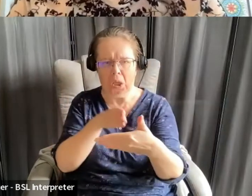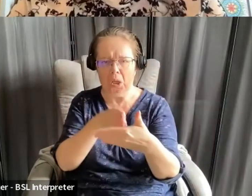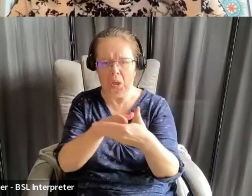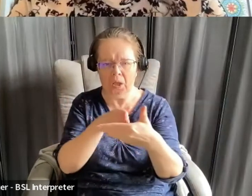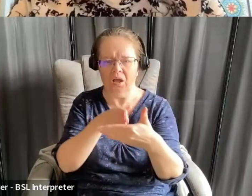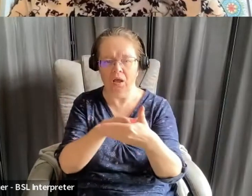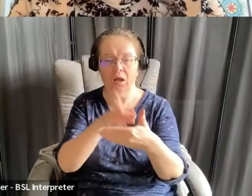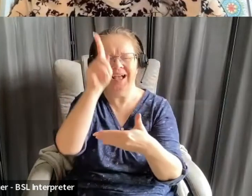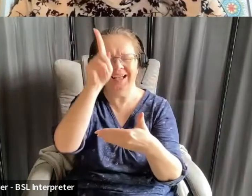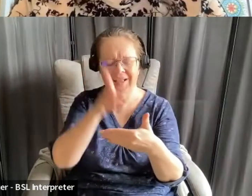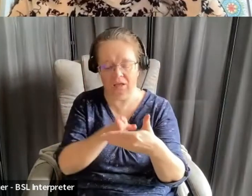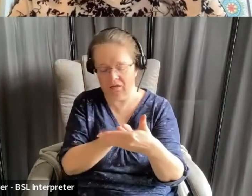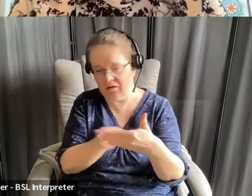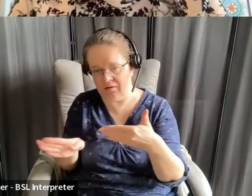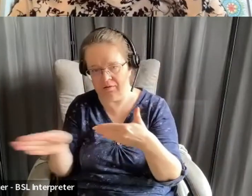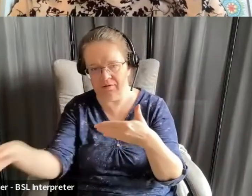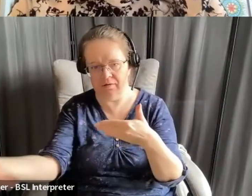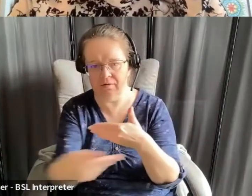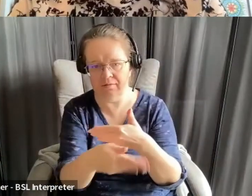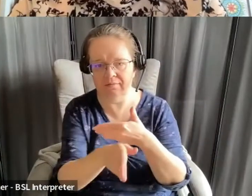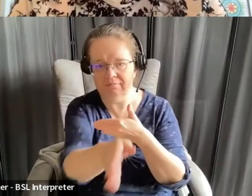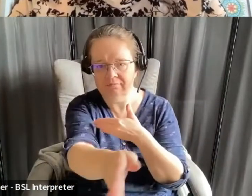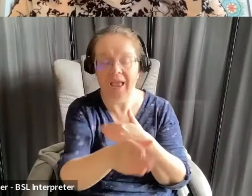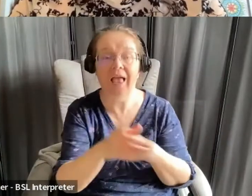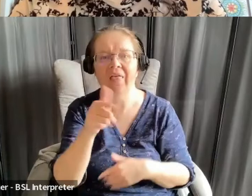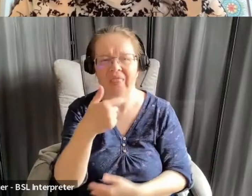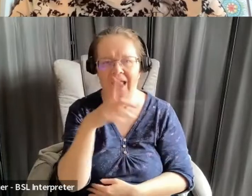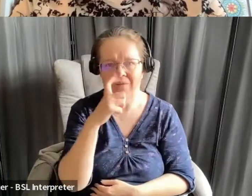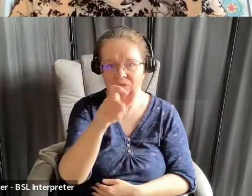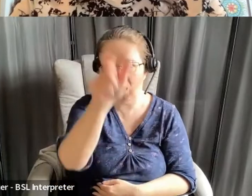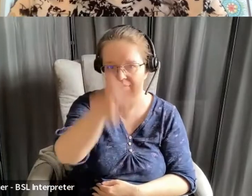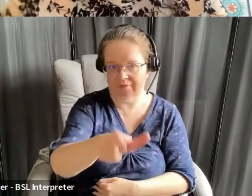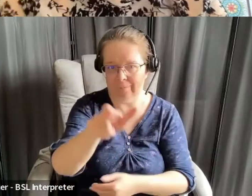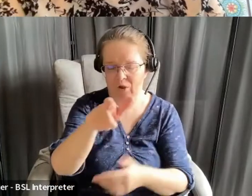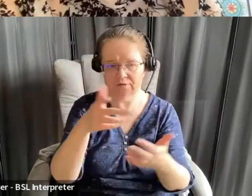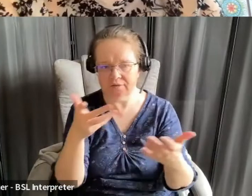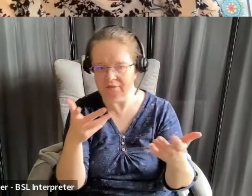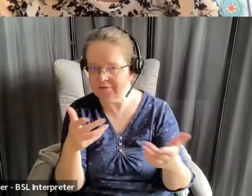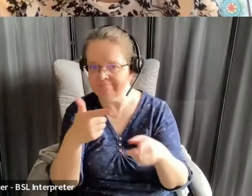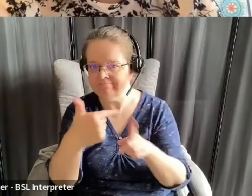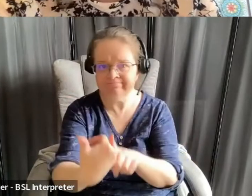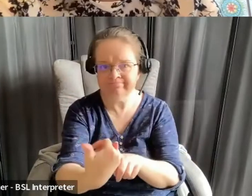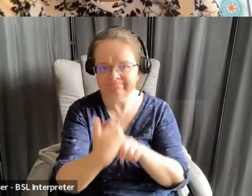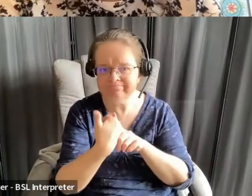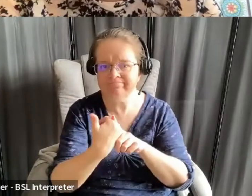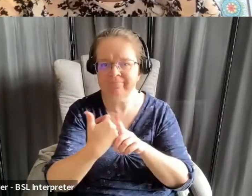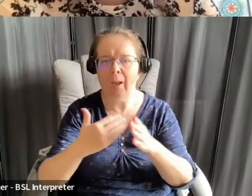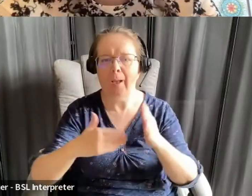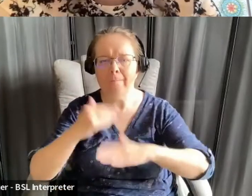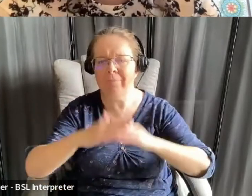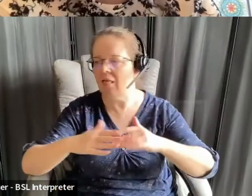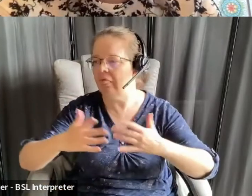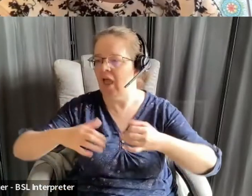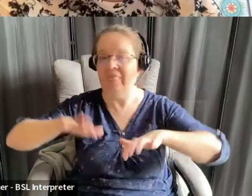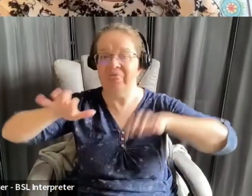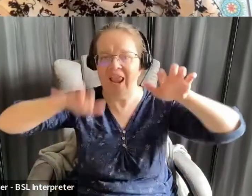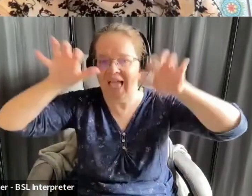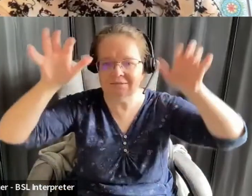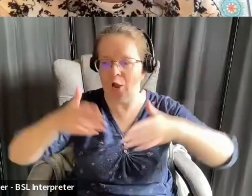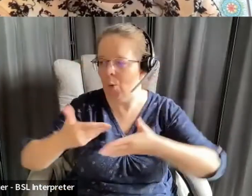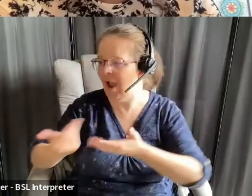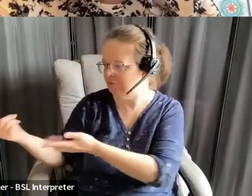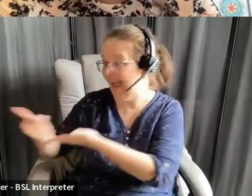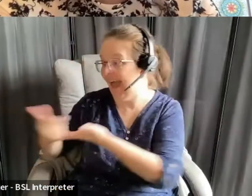and then you have to find the person who will help you build the ladder, help you dig